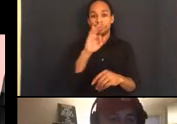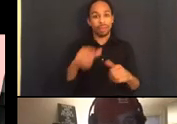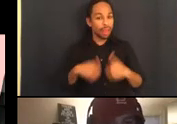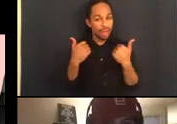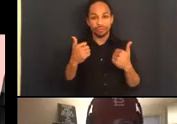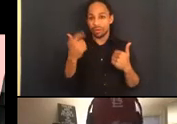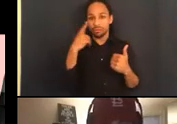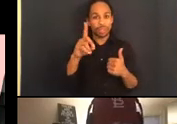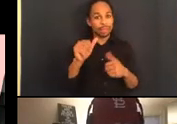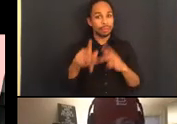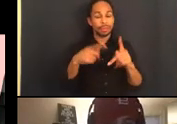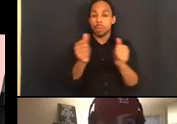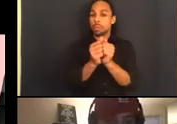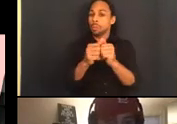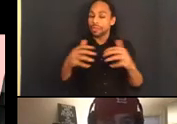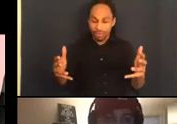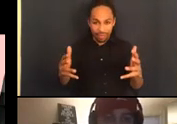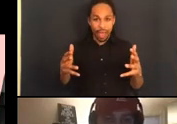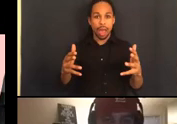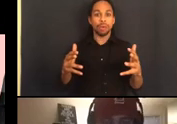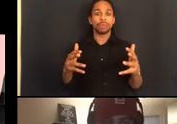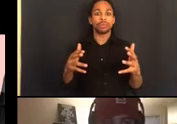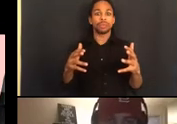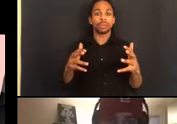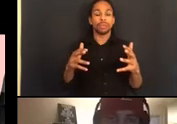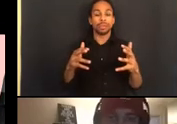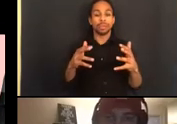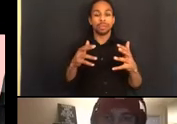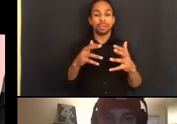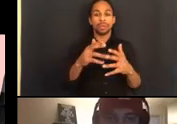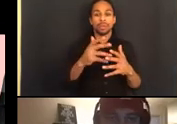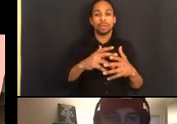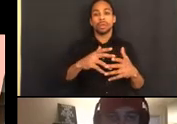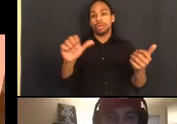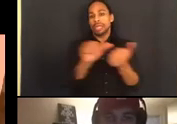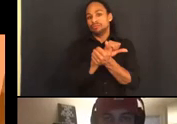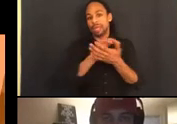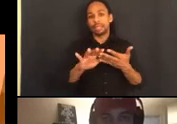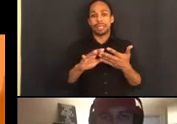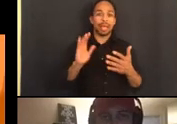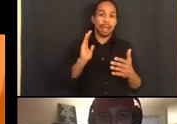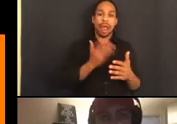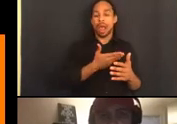without undoing the ills and the harms that capitalism has produced. Next slide, please.